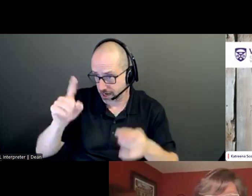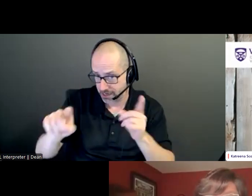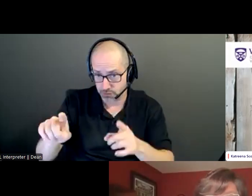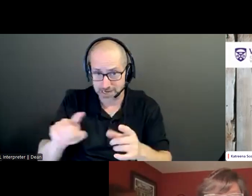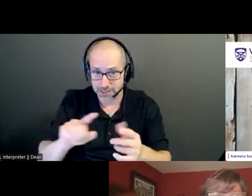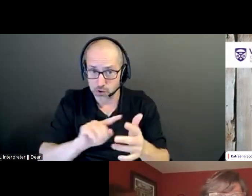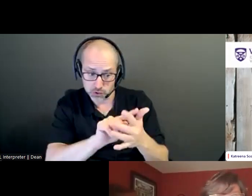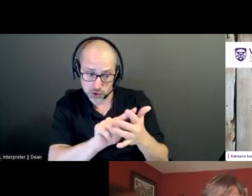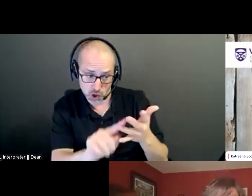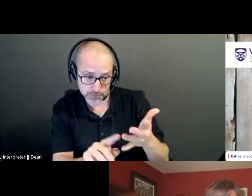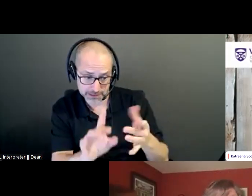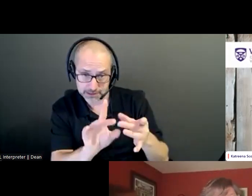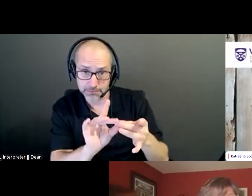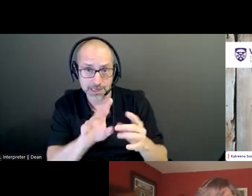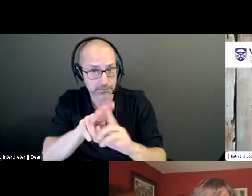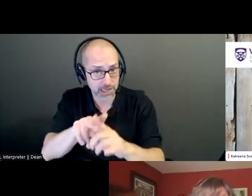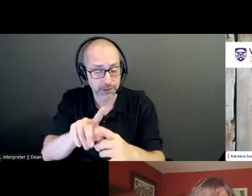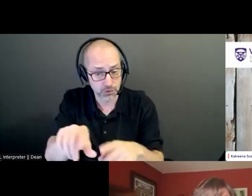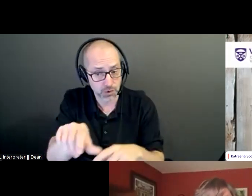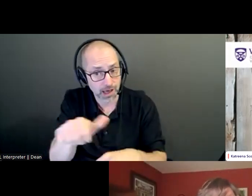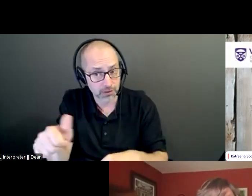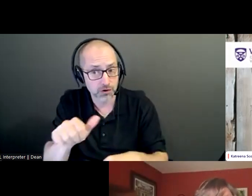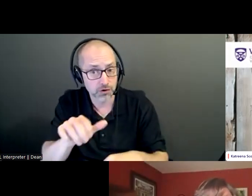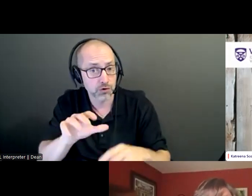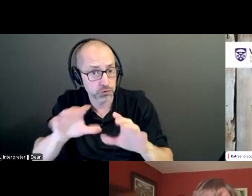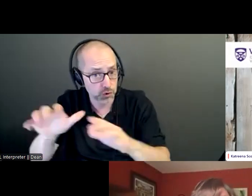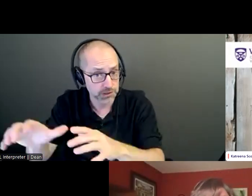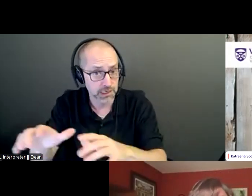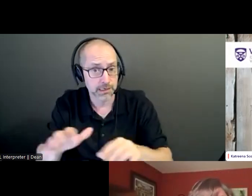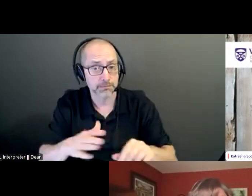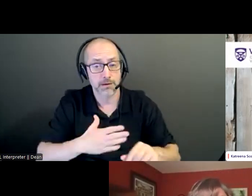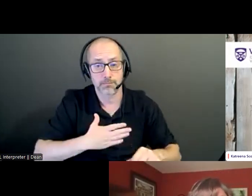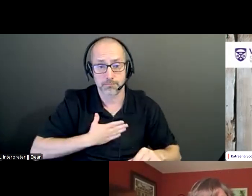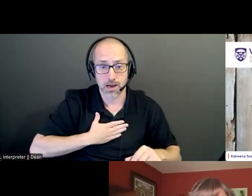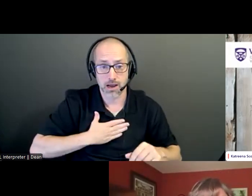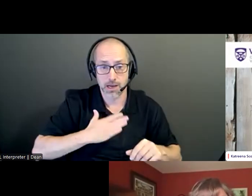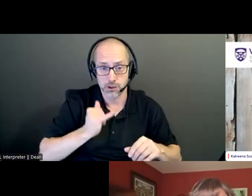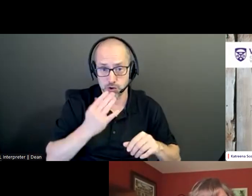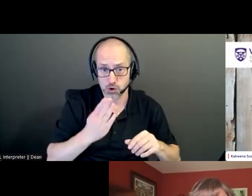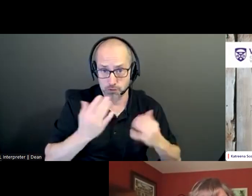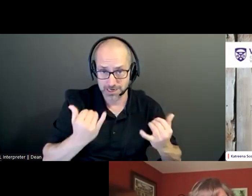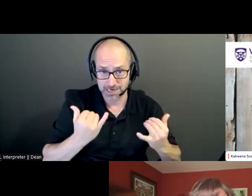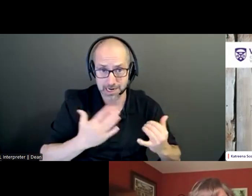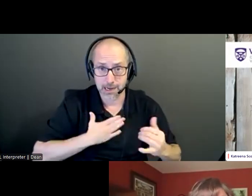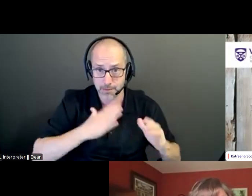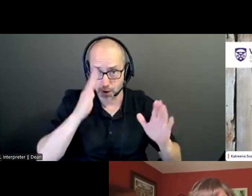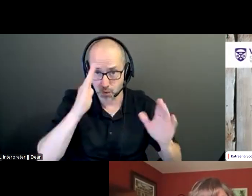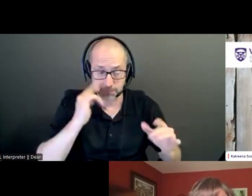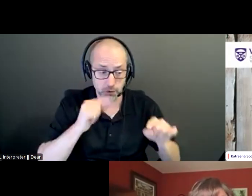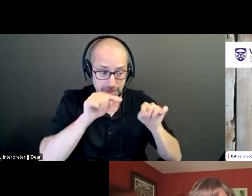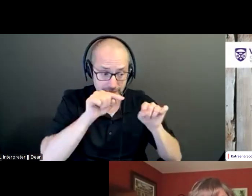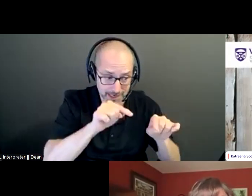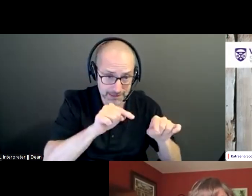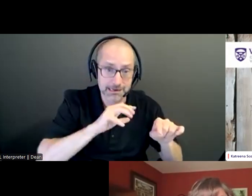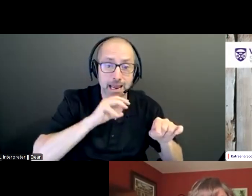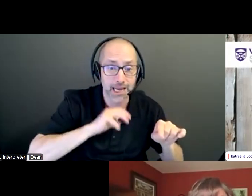applied to other groups, but what my job and my hope today in dealing with a specific population was